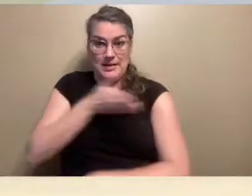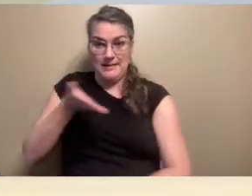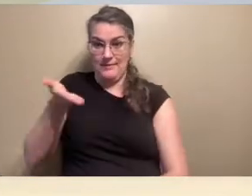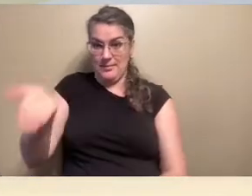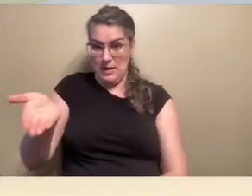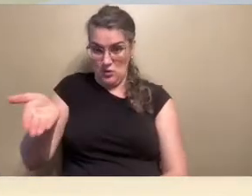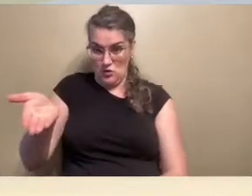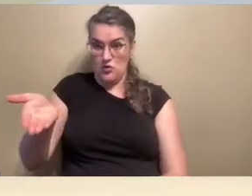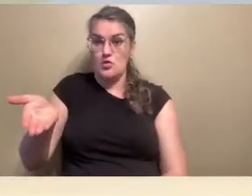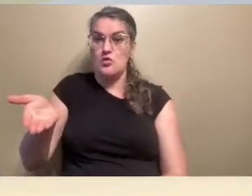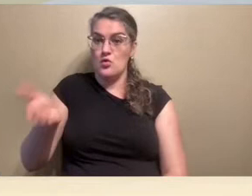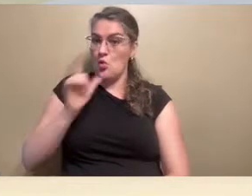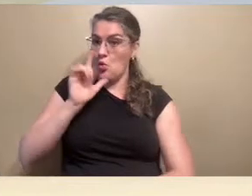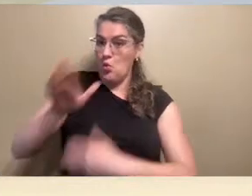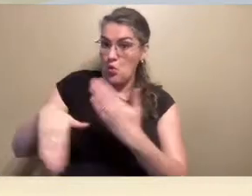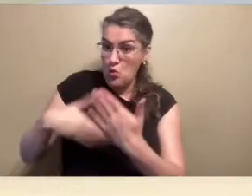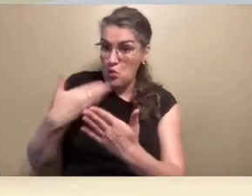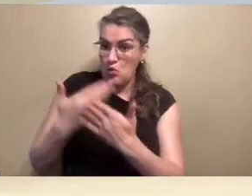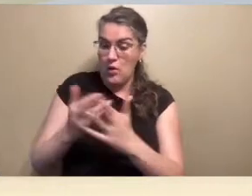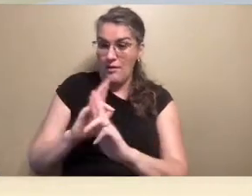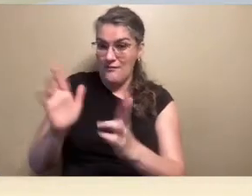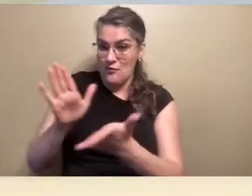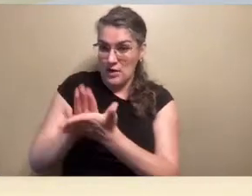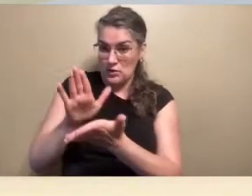people who may be hesitant to be immunized.